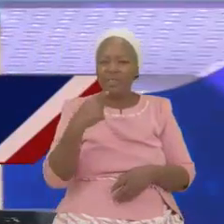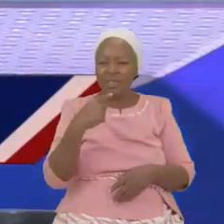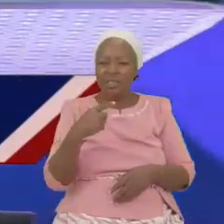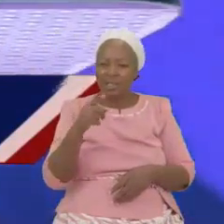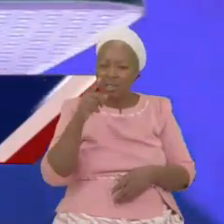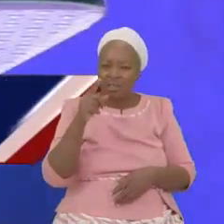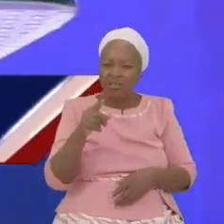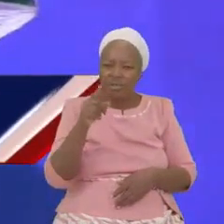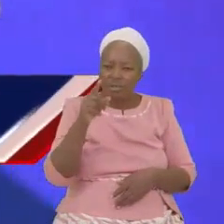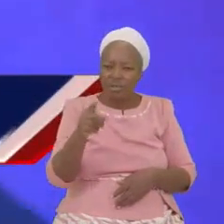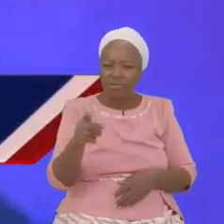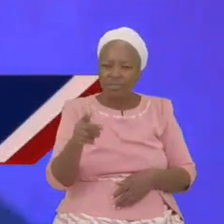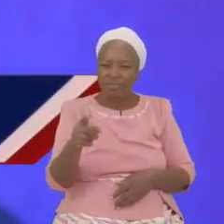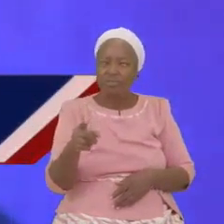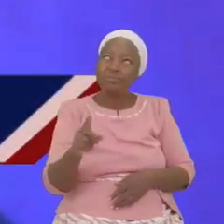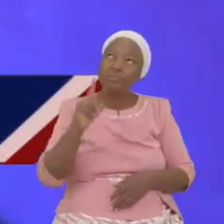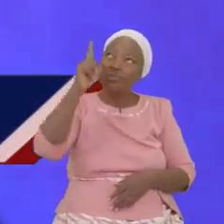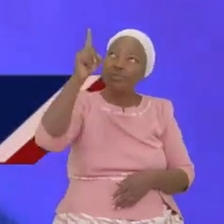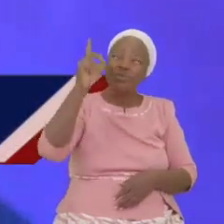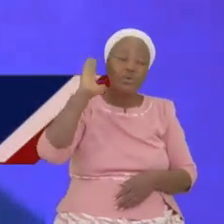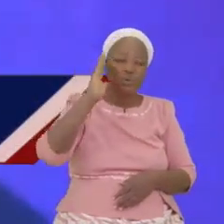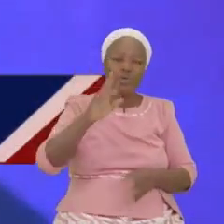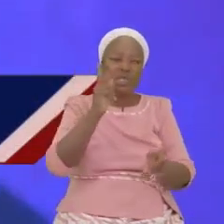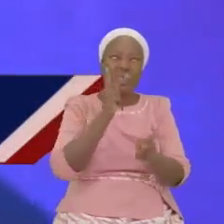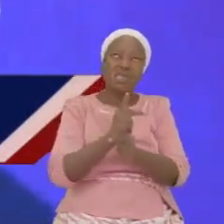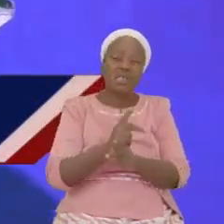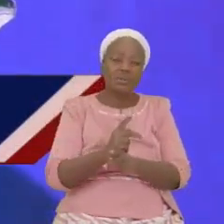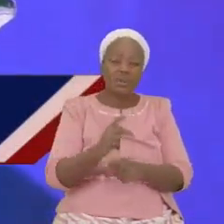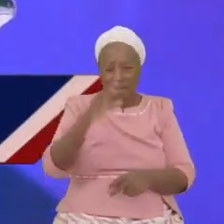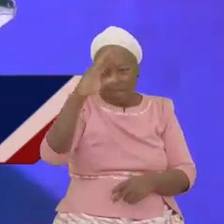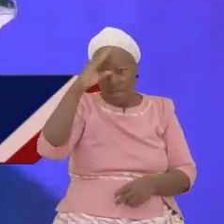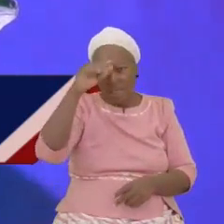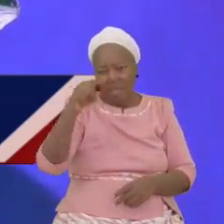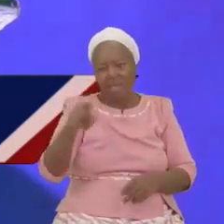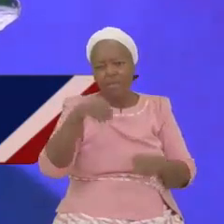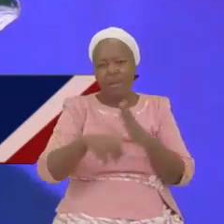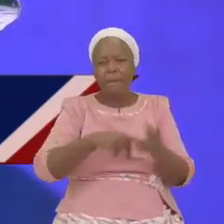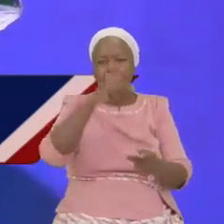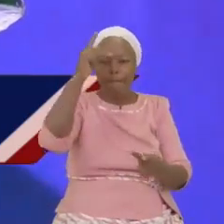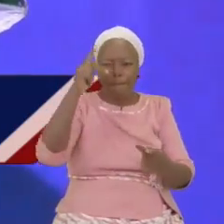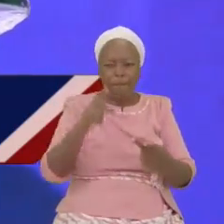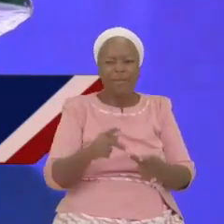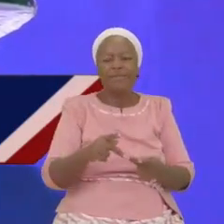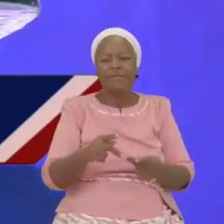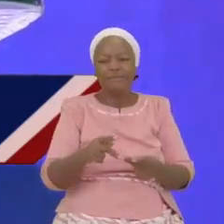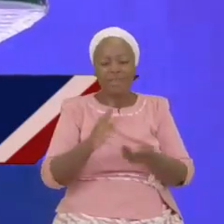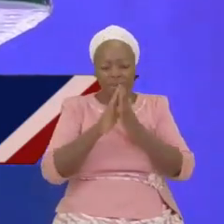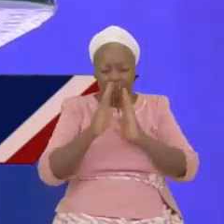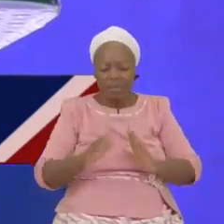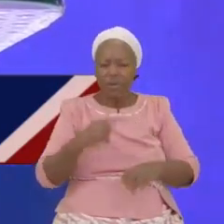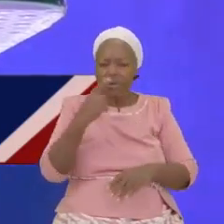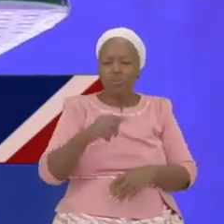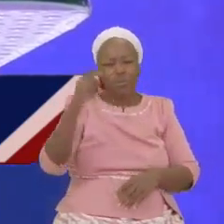will keep him in perfect peace whose mind is stayed on